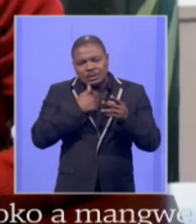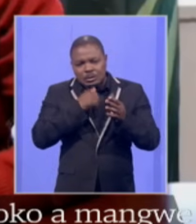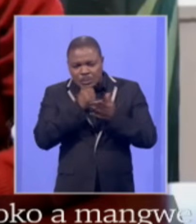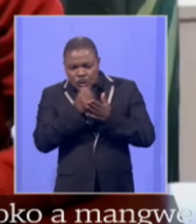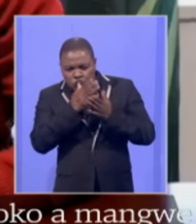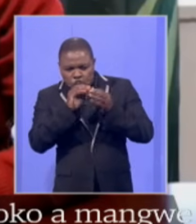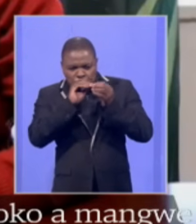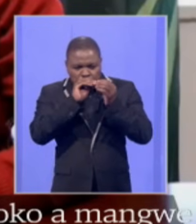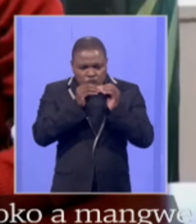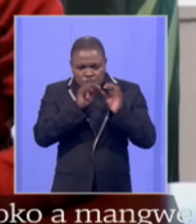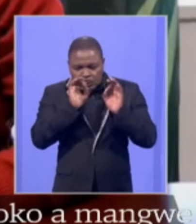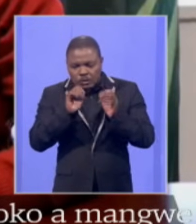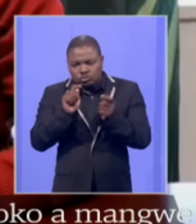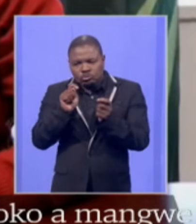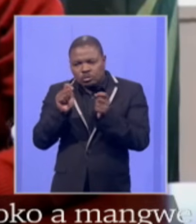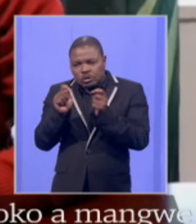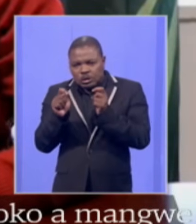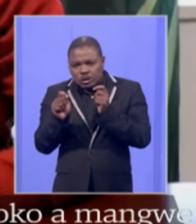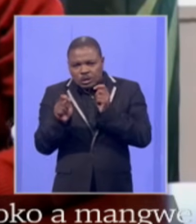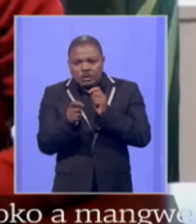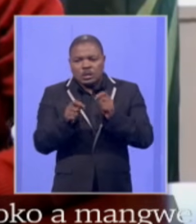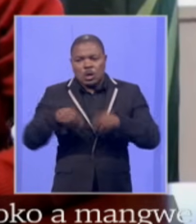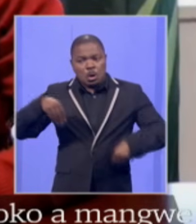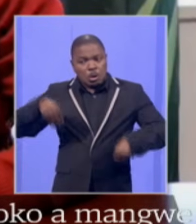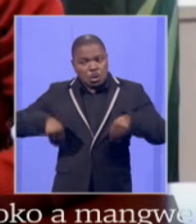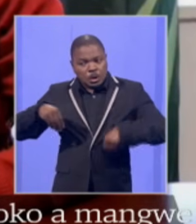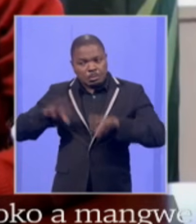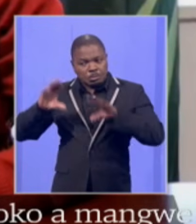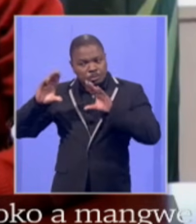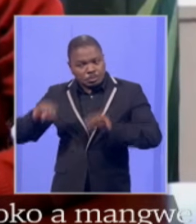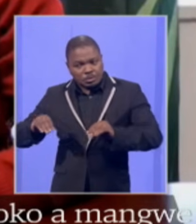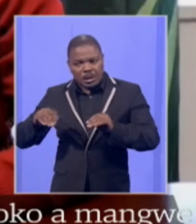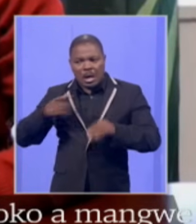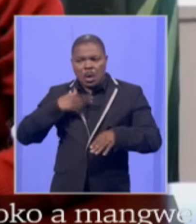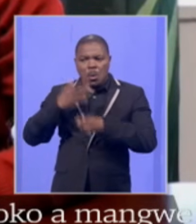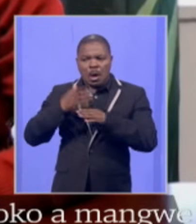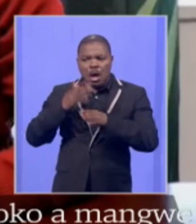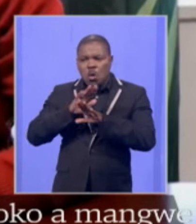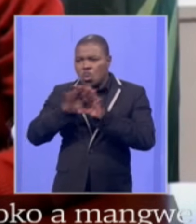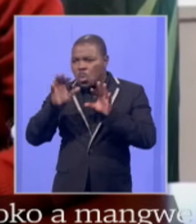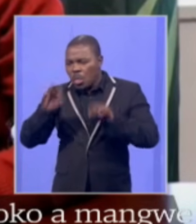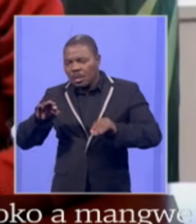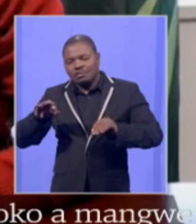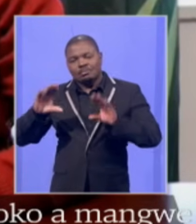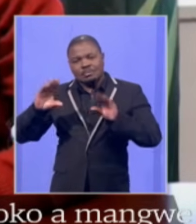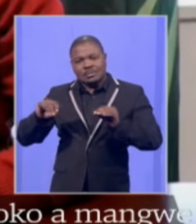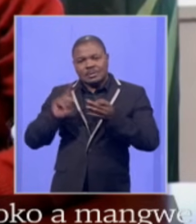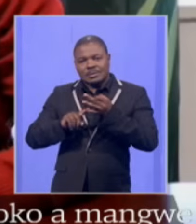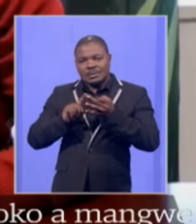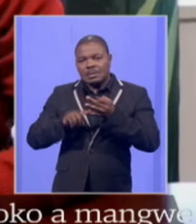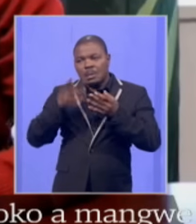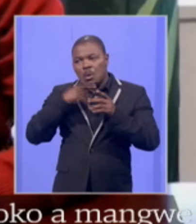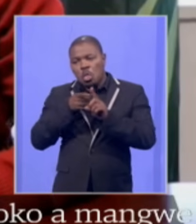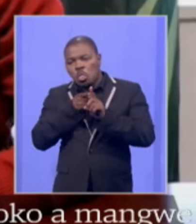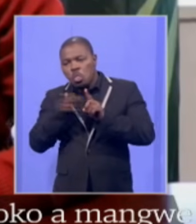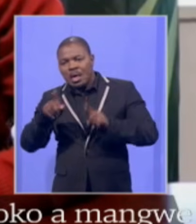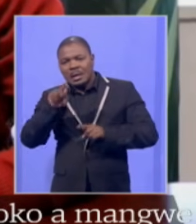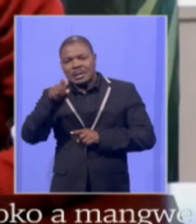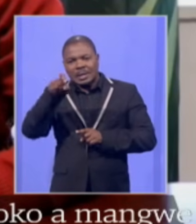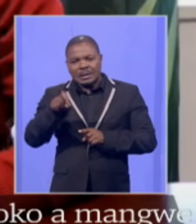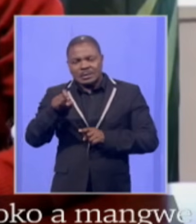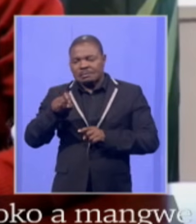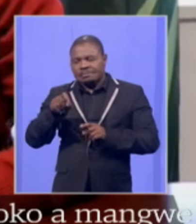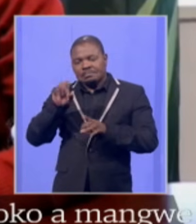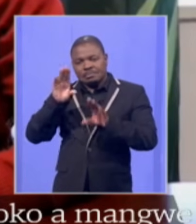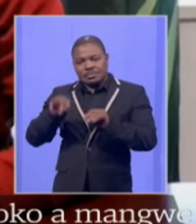real structural reform that address corruption, inefficiency, and elite tax evasion. We don't support